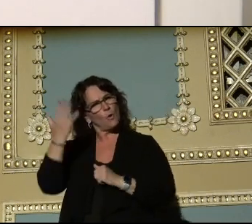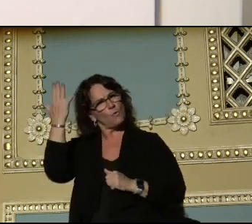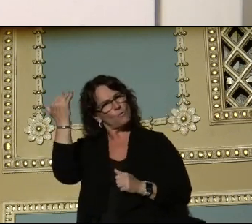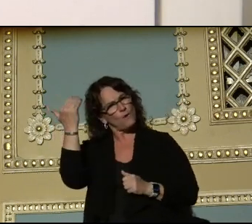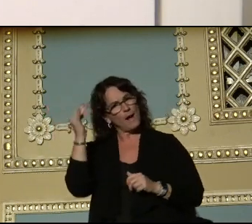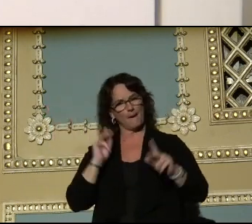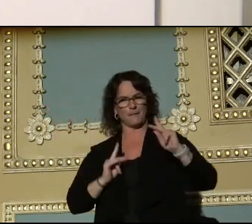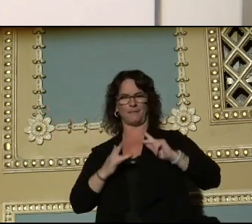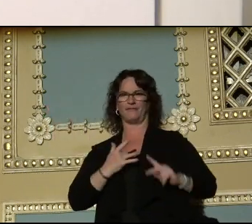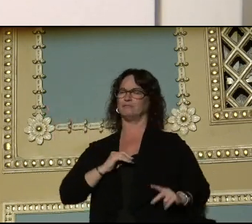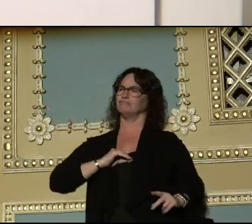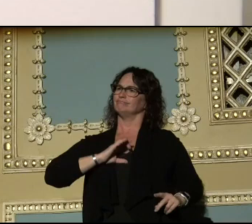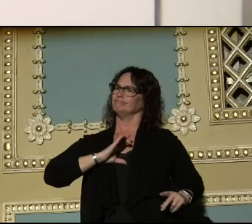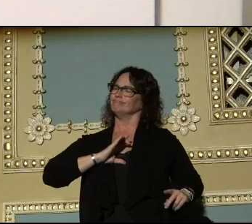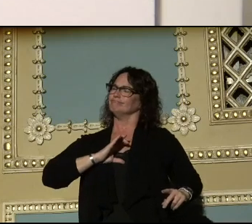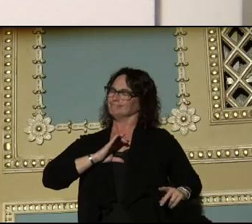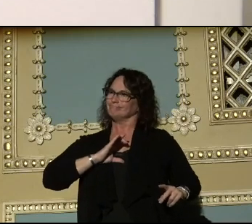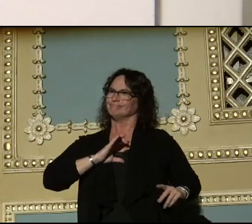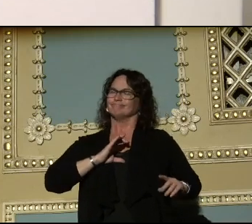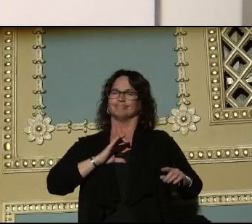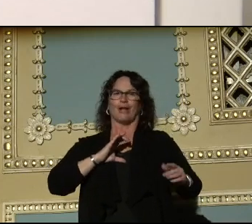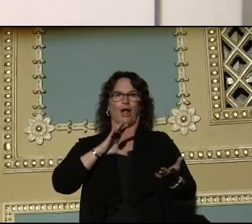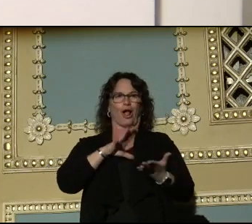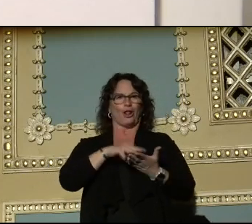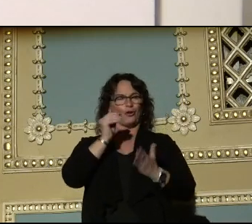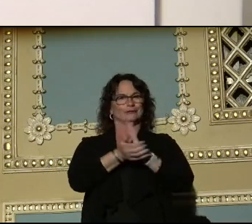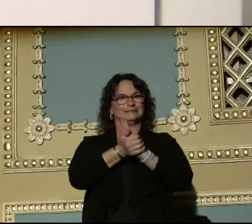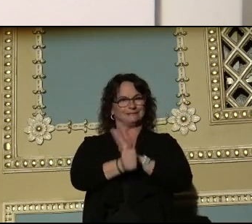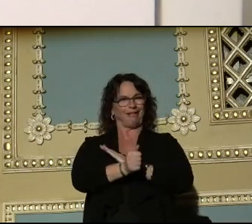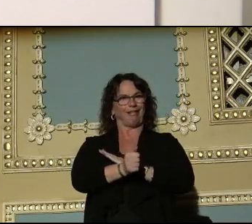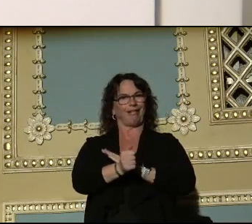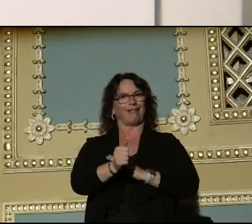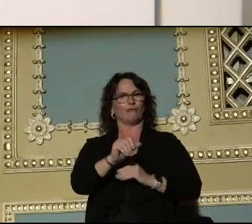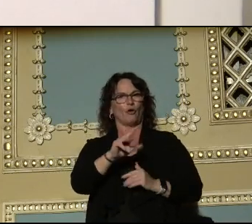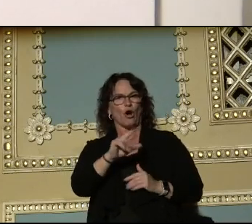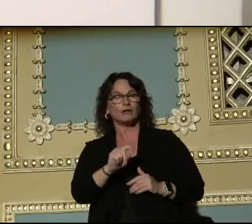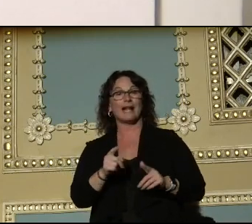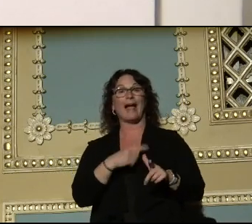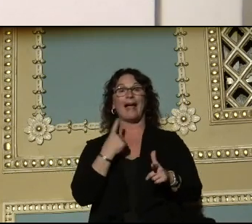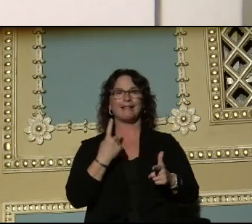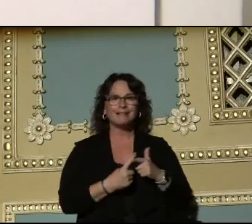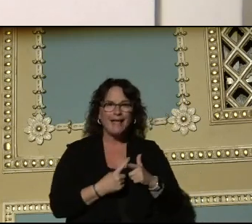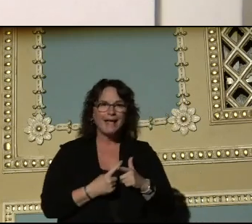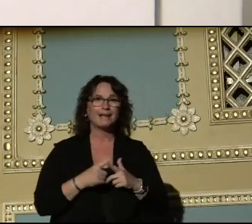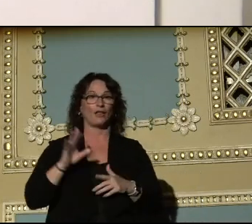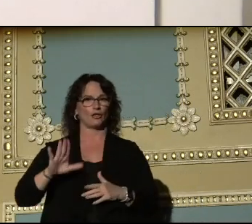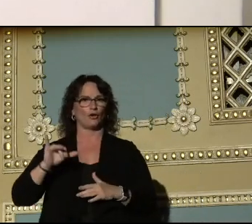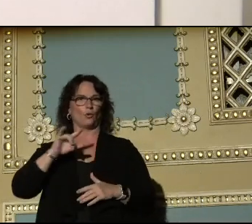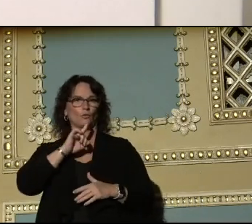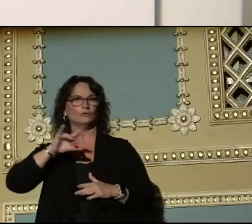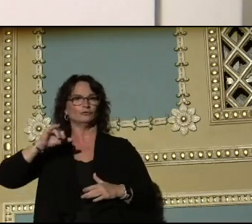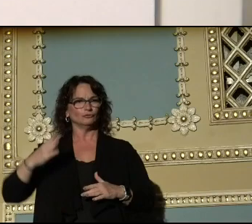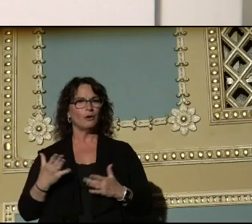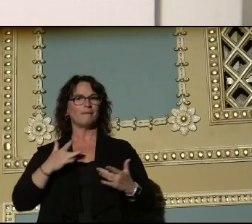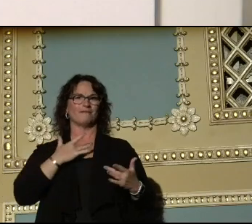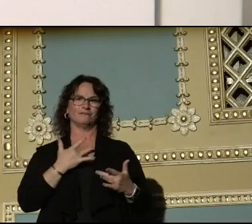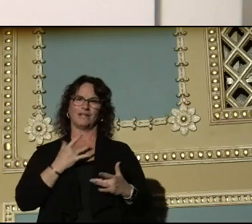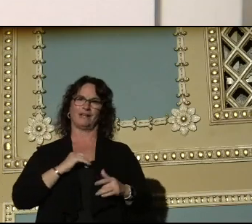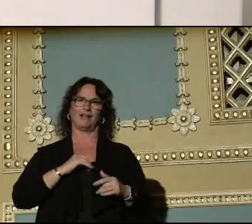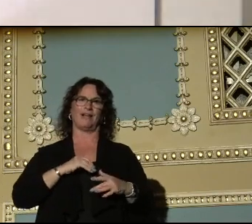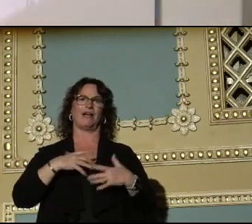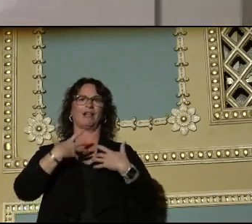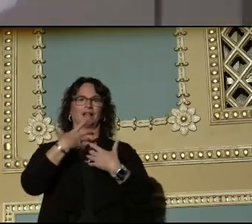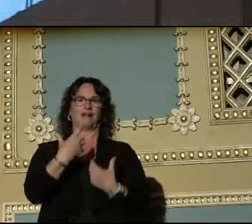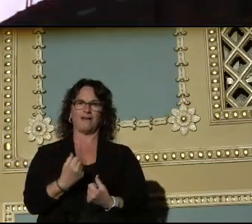well, which in turn builds their confidence to do their work that earns income. Being more confident has an economic